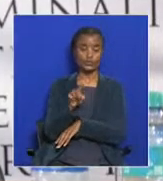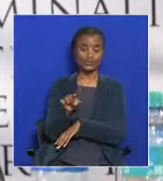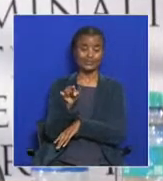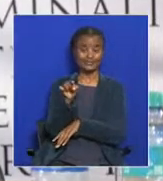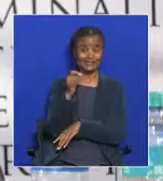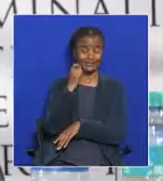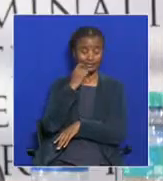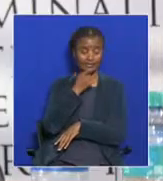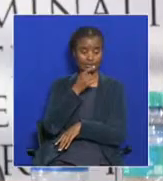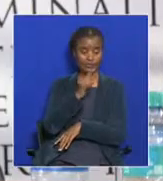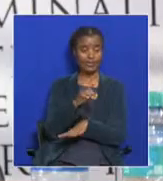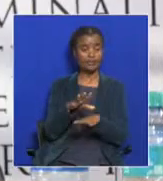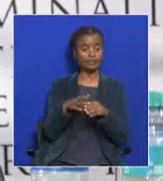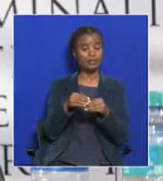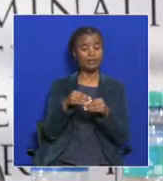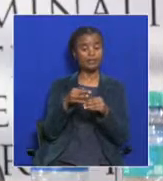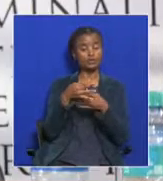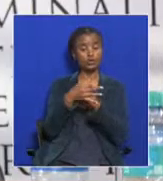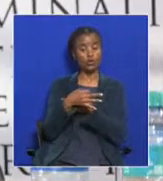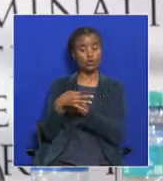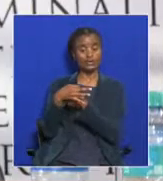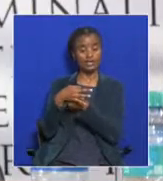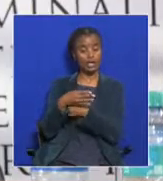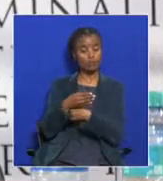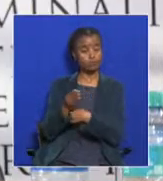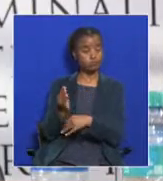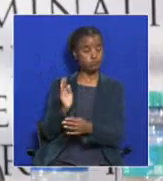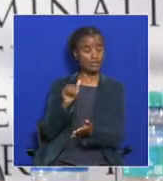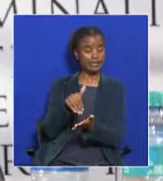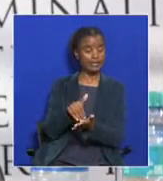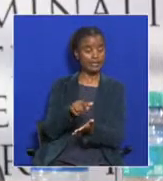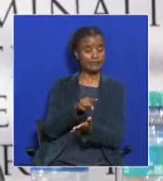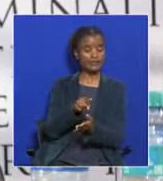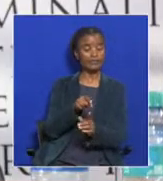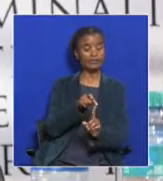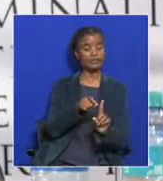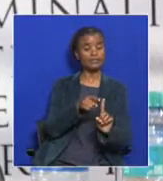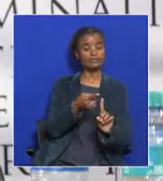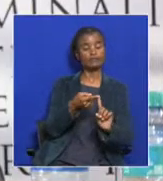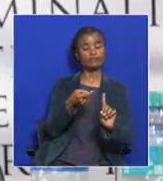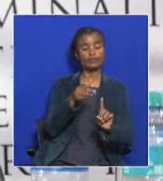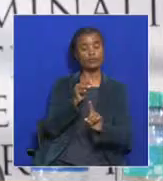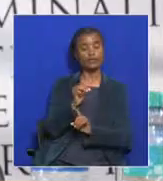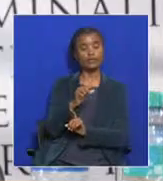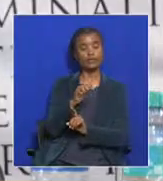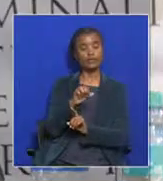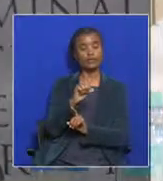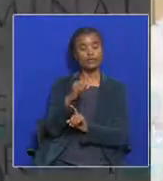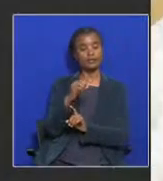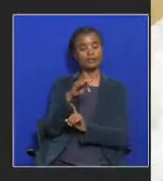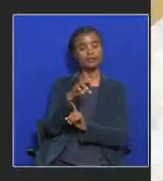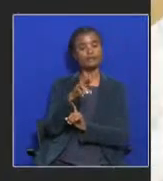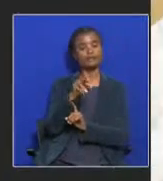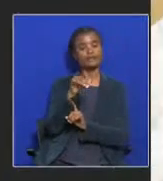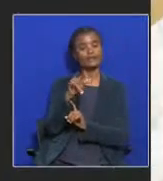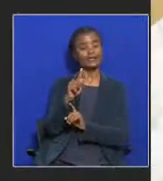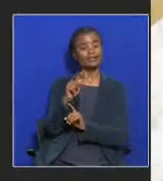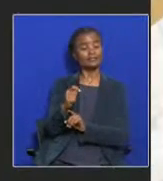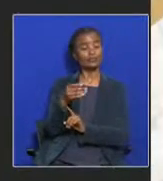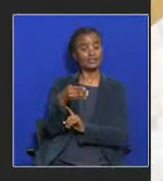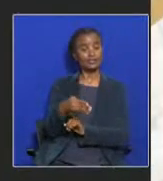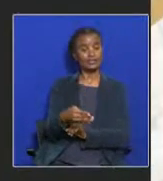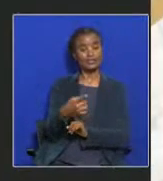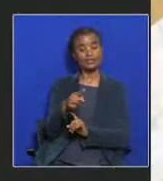Hawks arrived, an official from Megafreight was present. They indicated they want to verify the packing